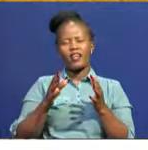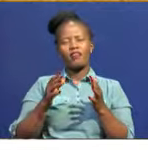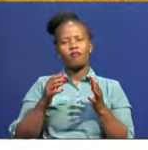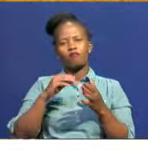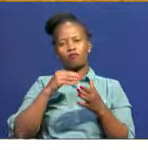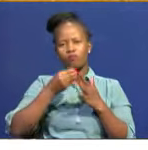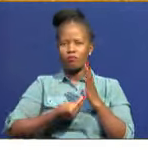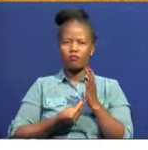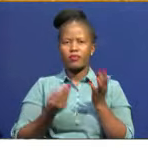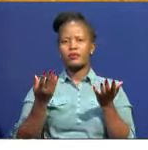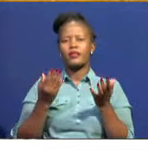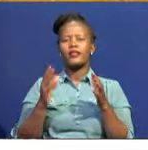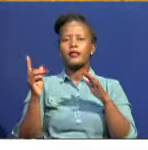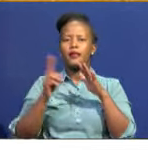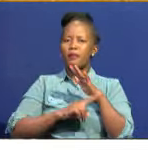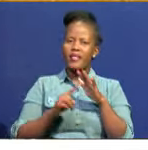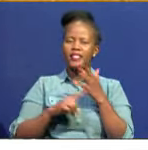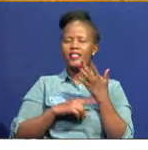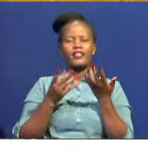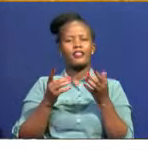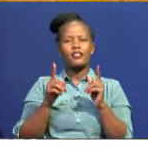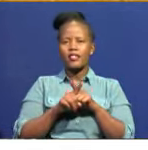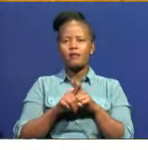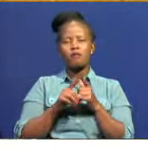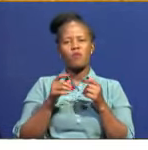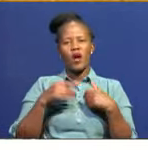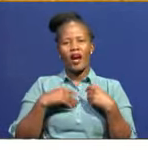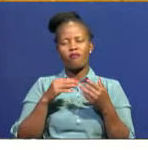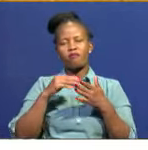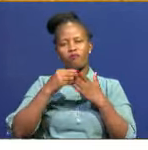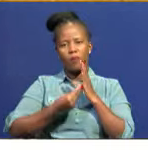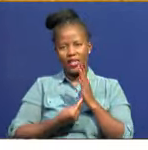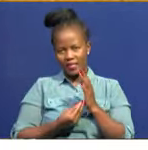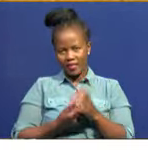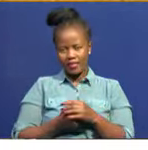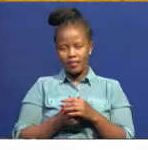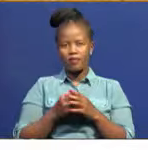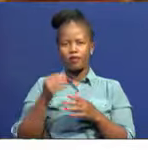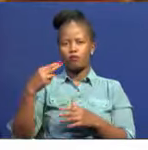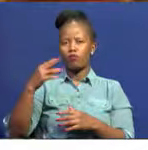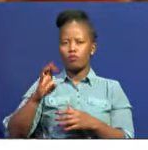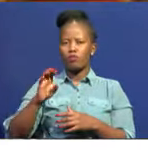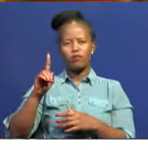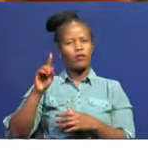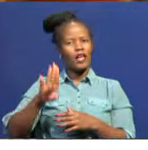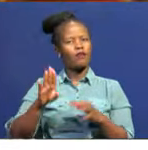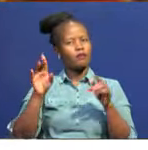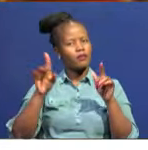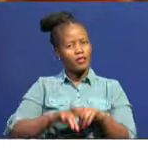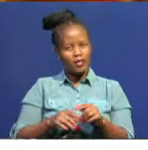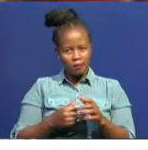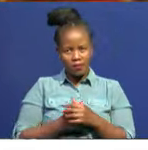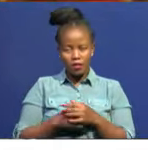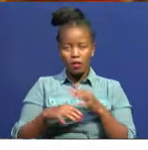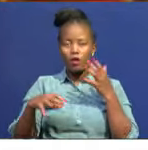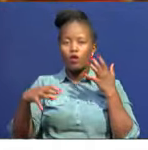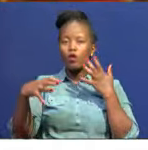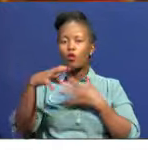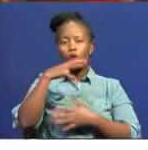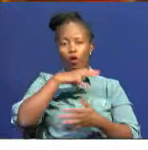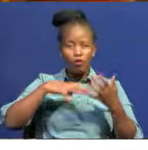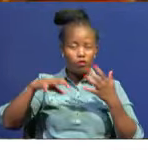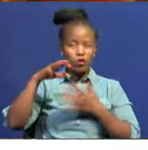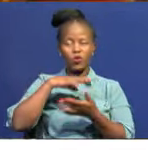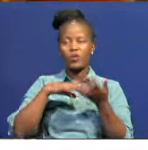bursary. The ministry is giving bursary. Help is dispersing money. The controversy surrounding education, bursaries